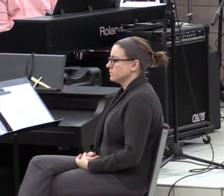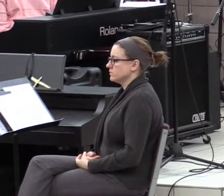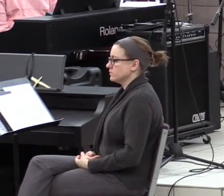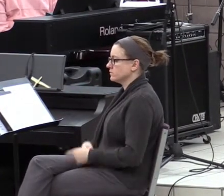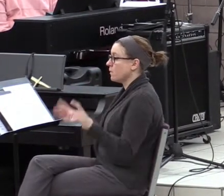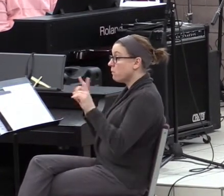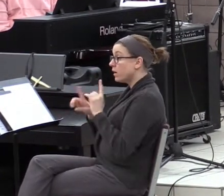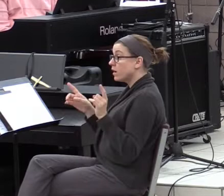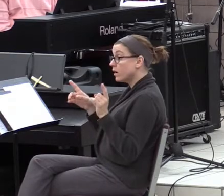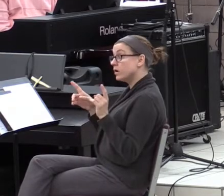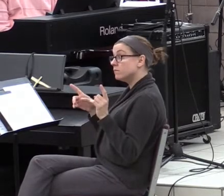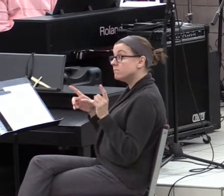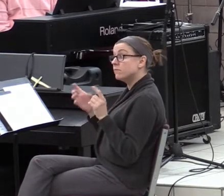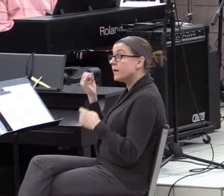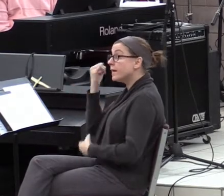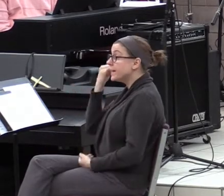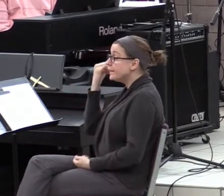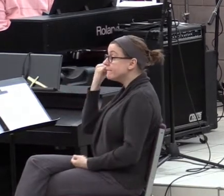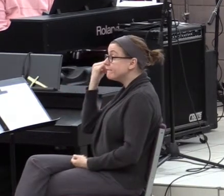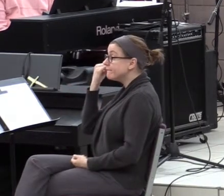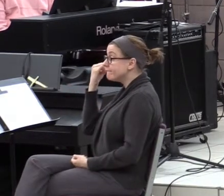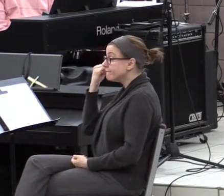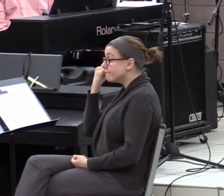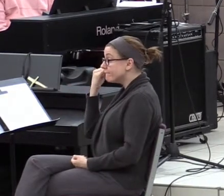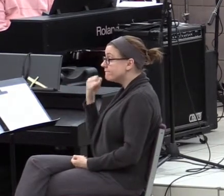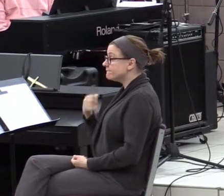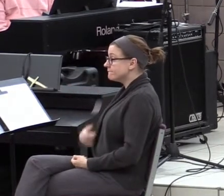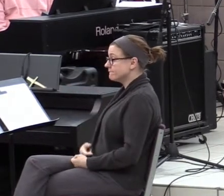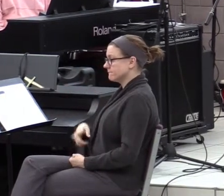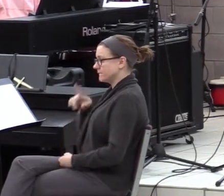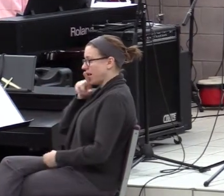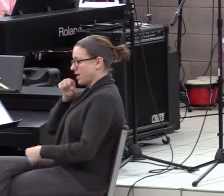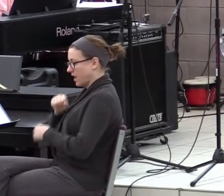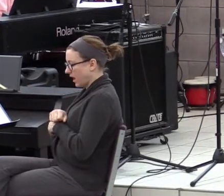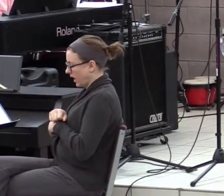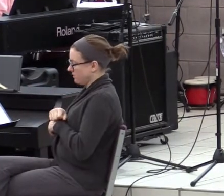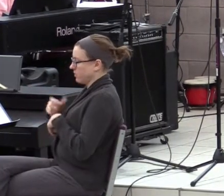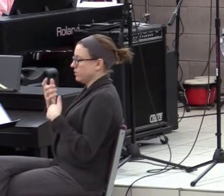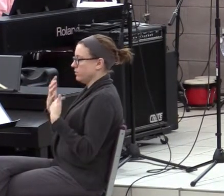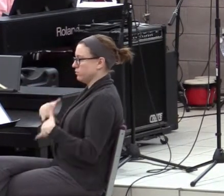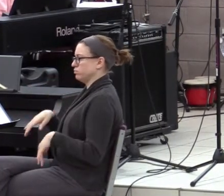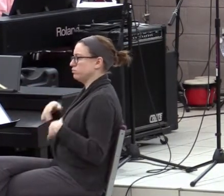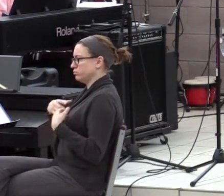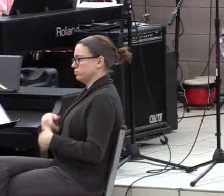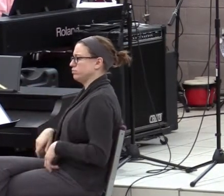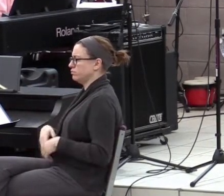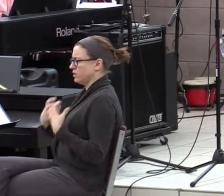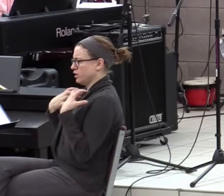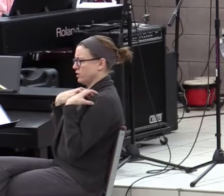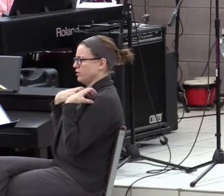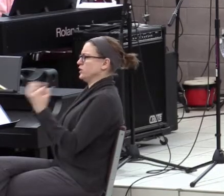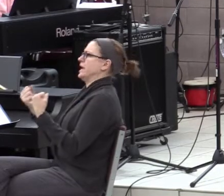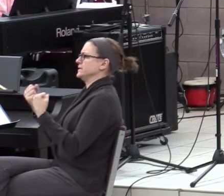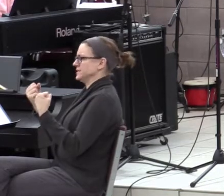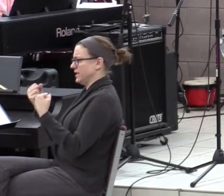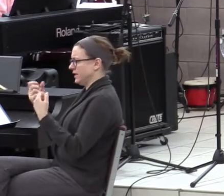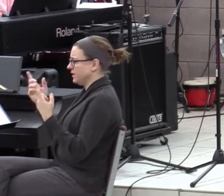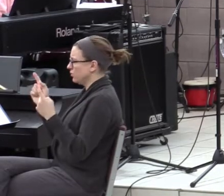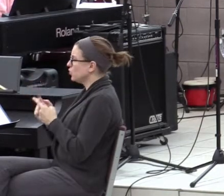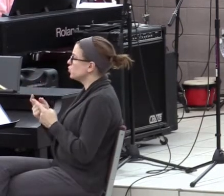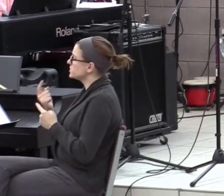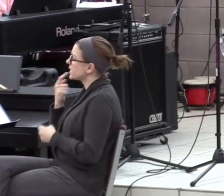But if I have the audacity to